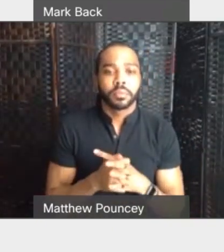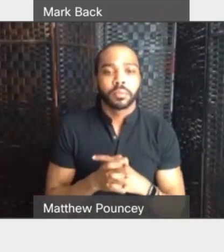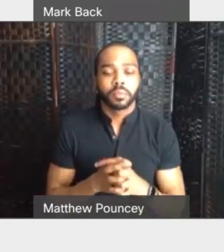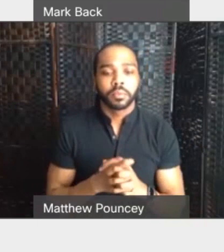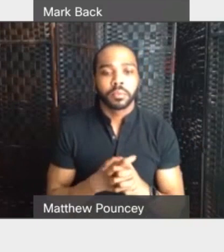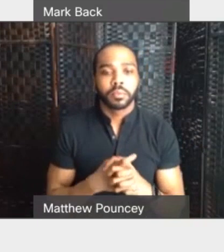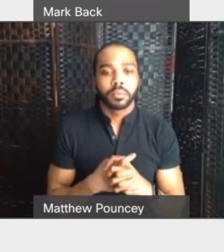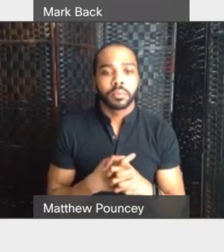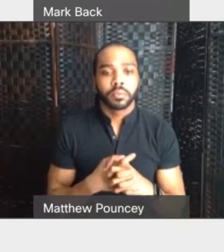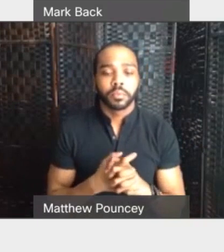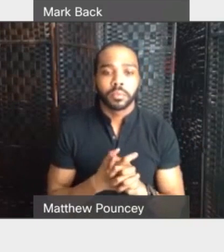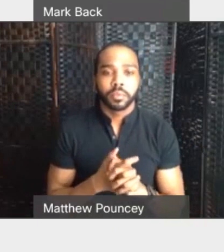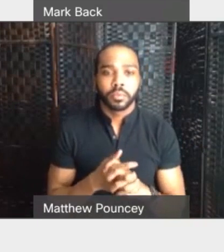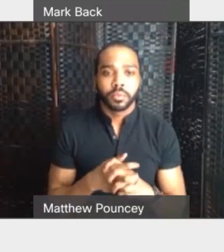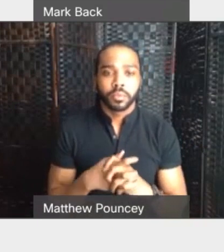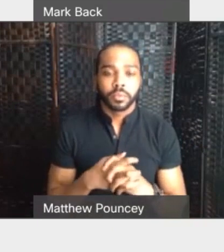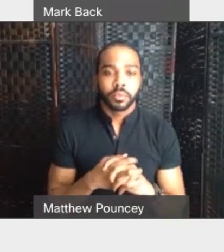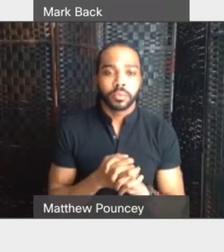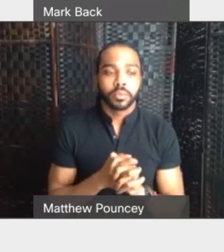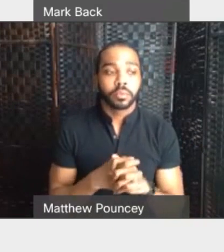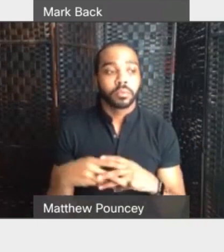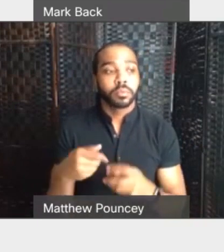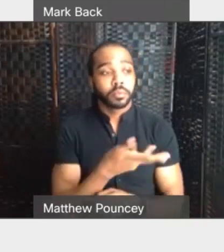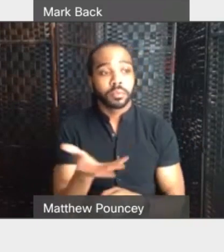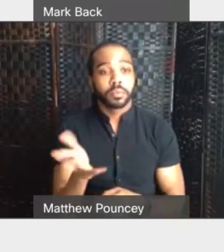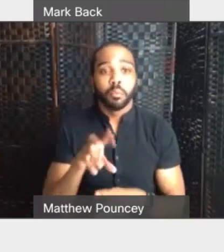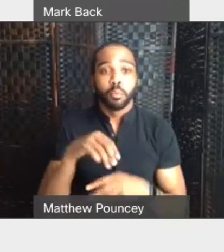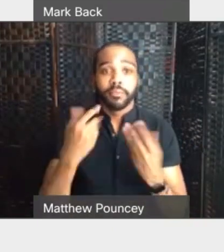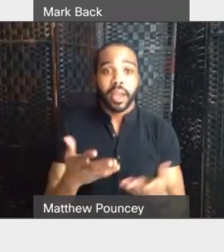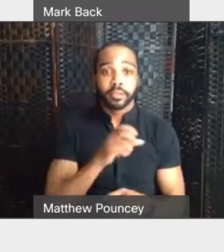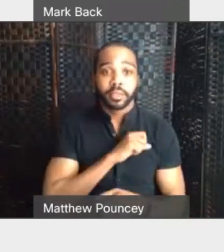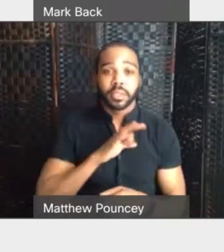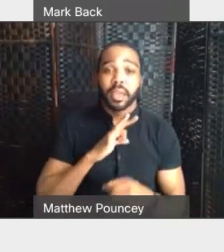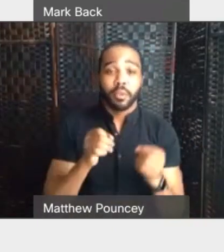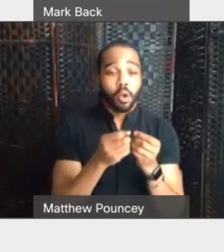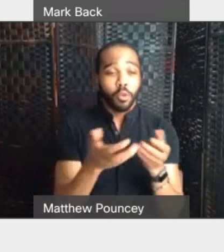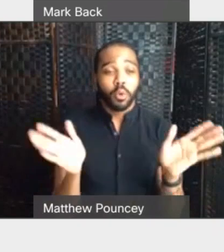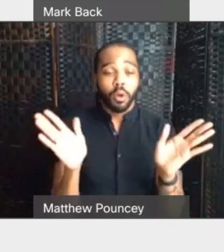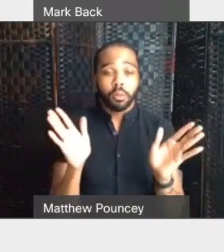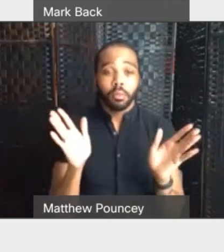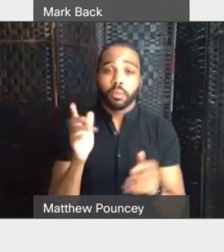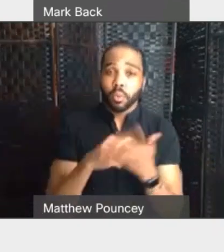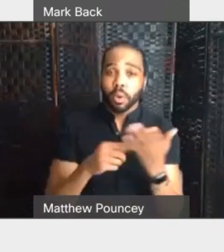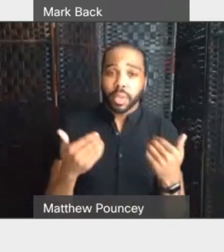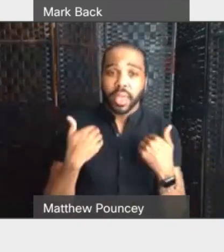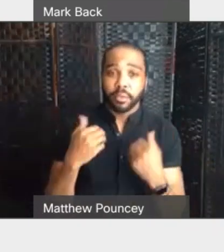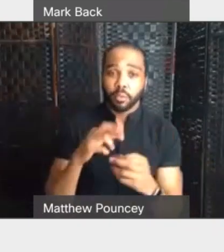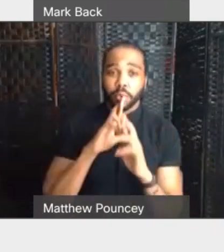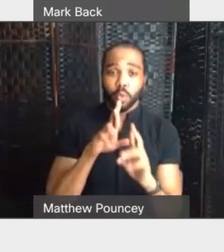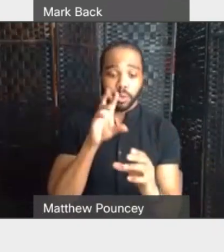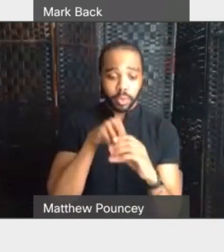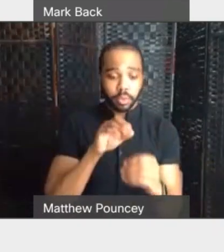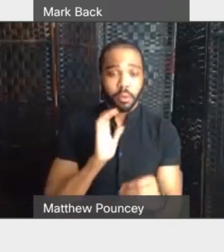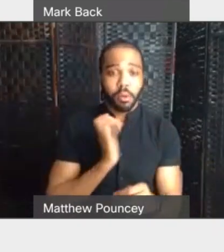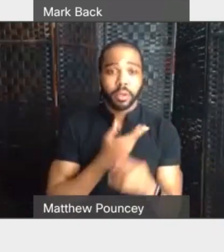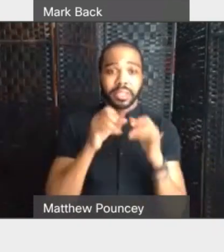Amongst our provider staff, overall, of what we have reported in our